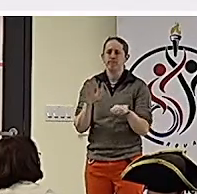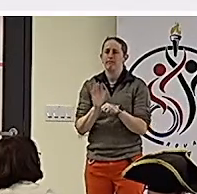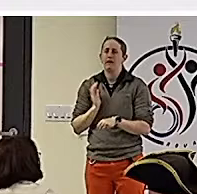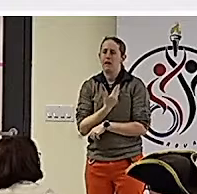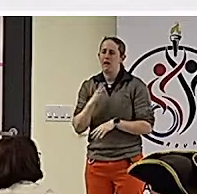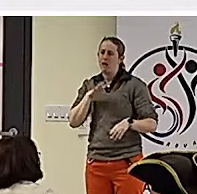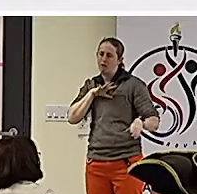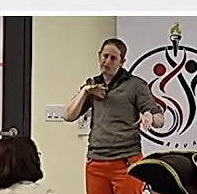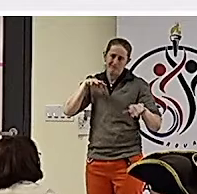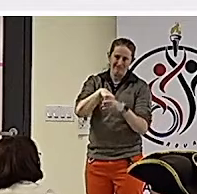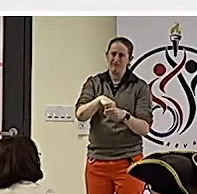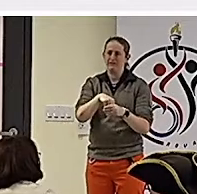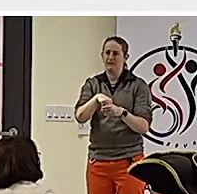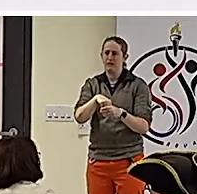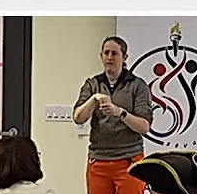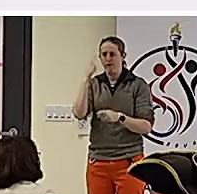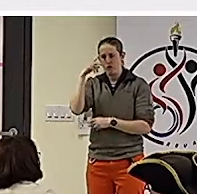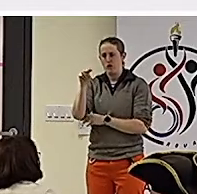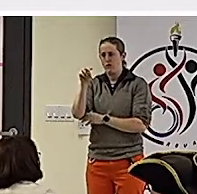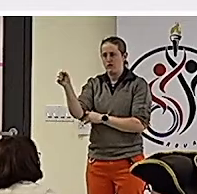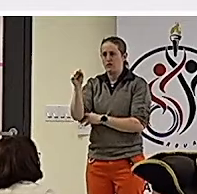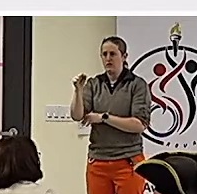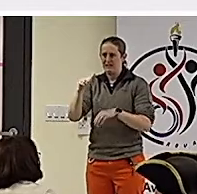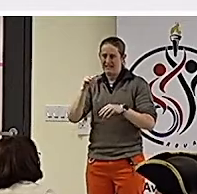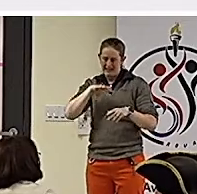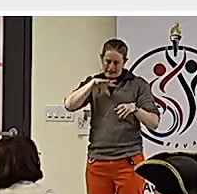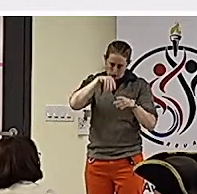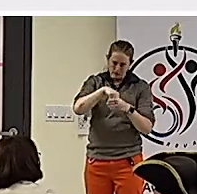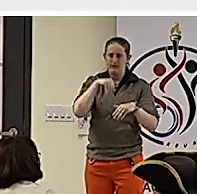an inclusive and accessible province.